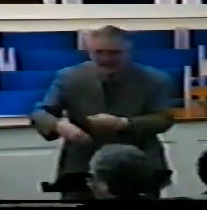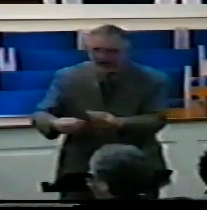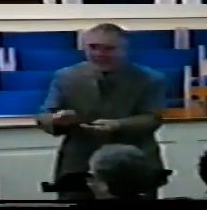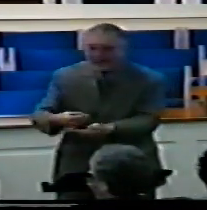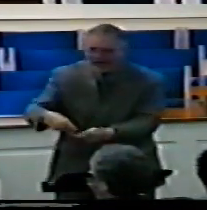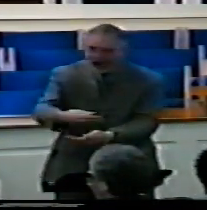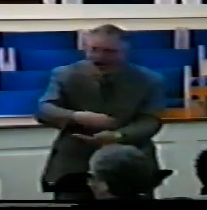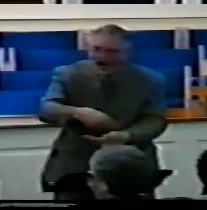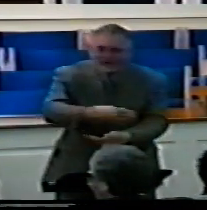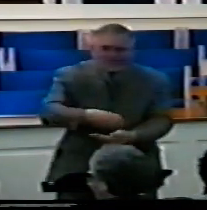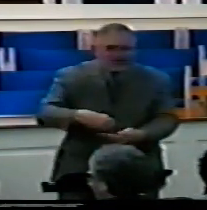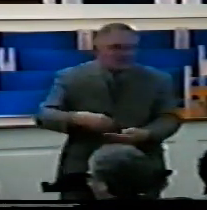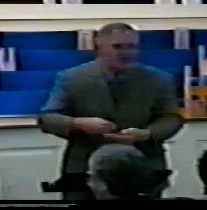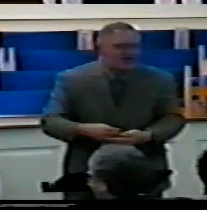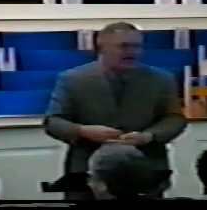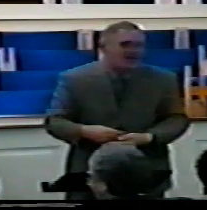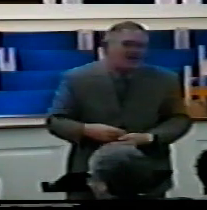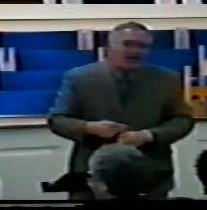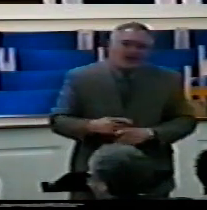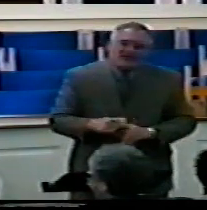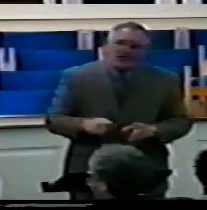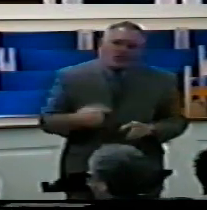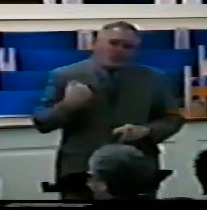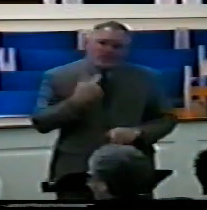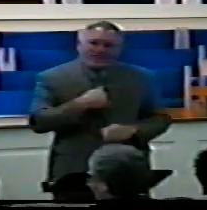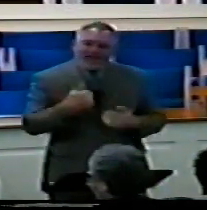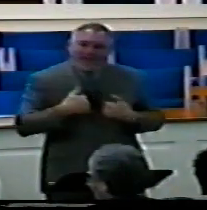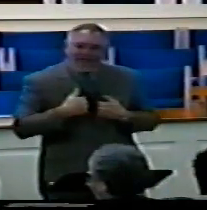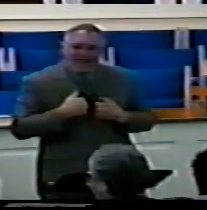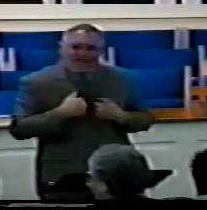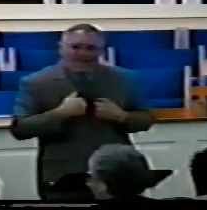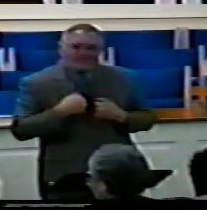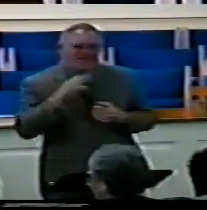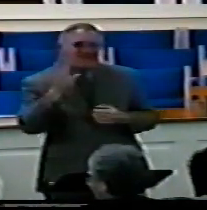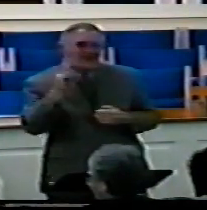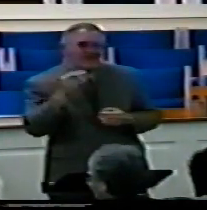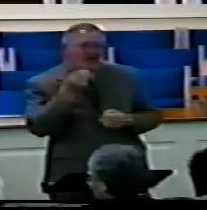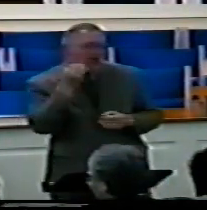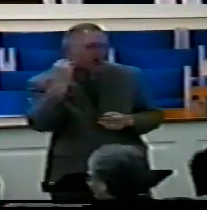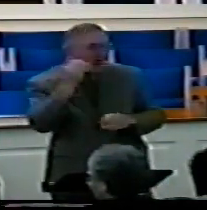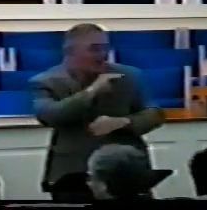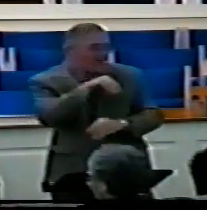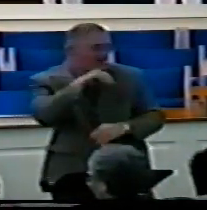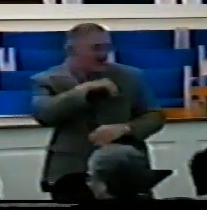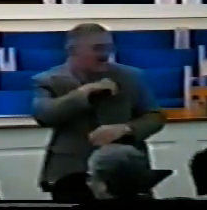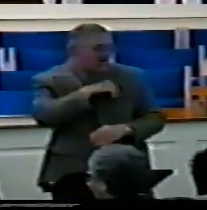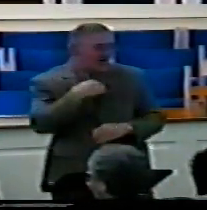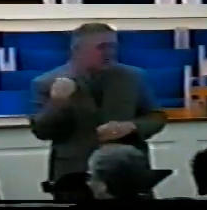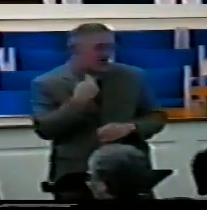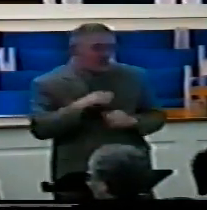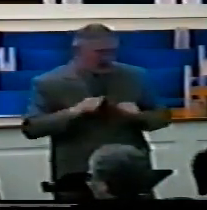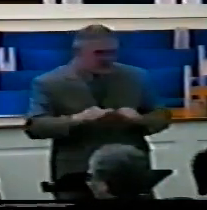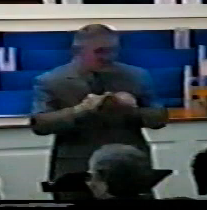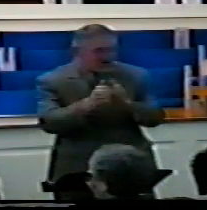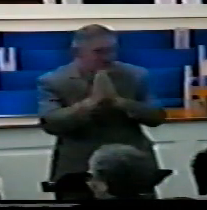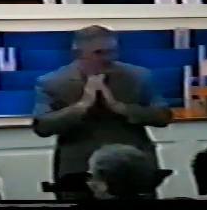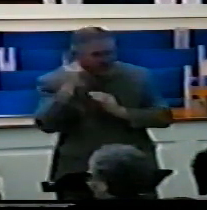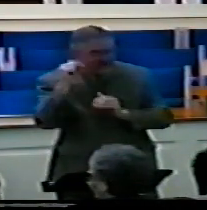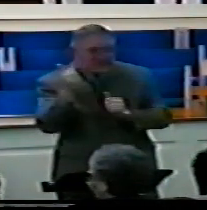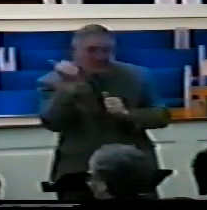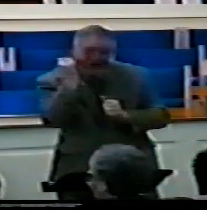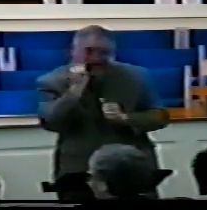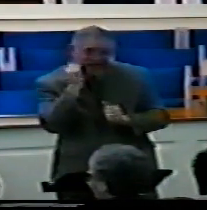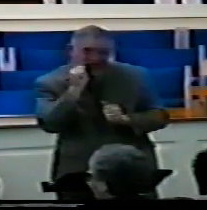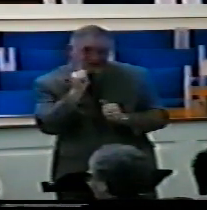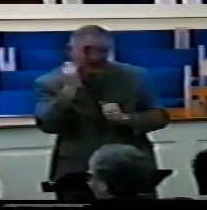Promise Missions. We got the home missionaries, 7 home missionaries. We're still praying for a foreign missionary, and the church is over there to